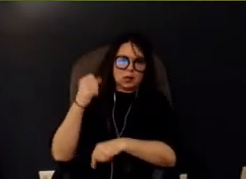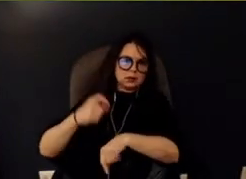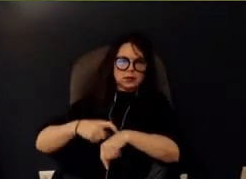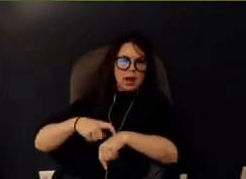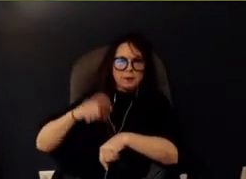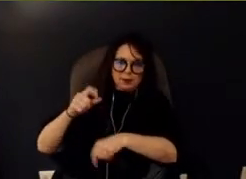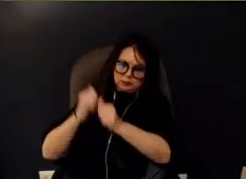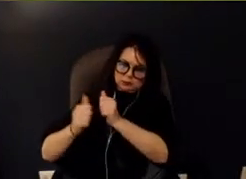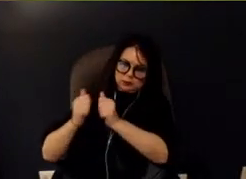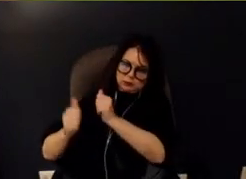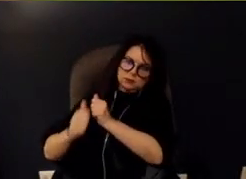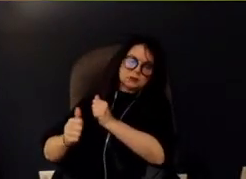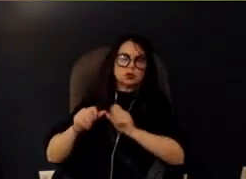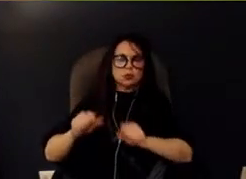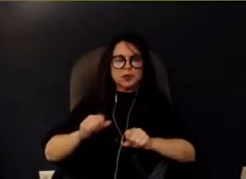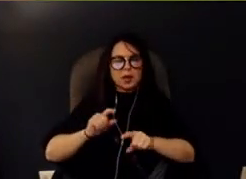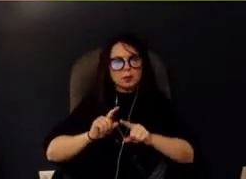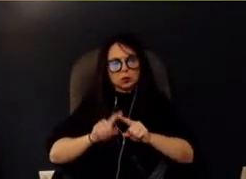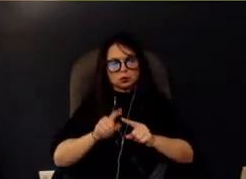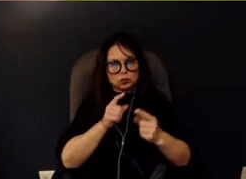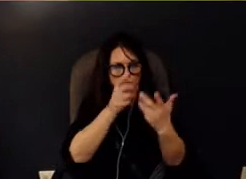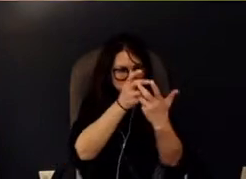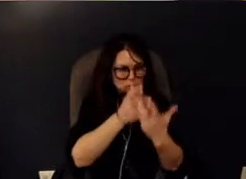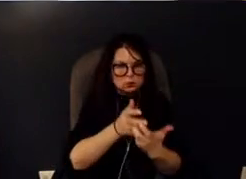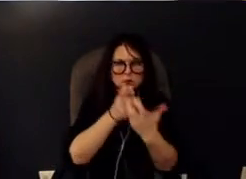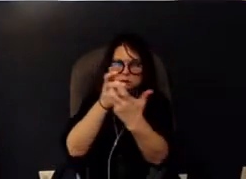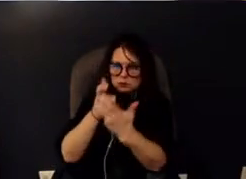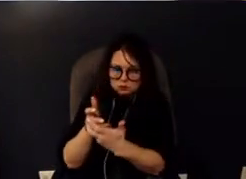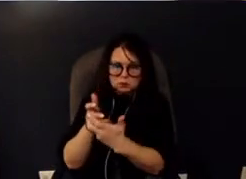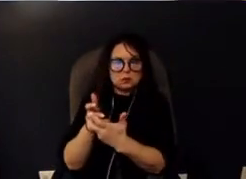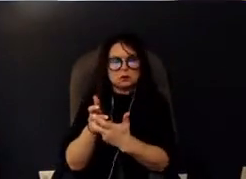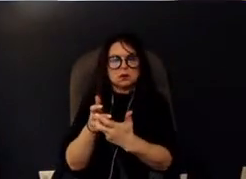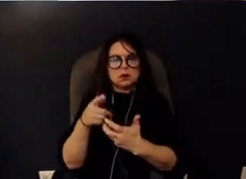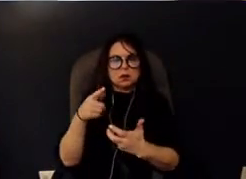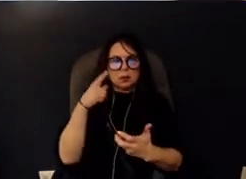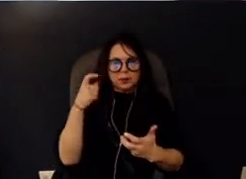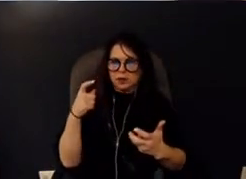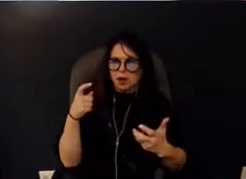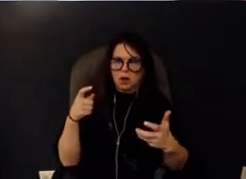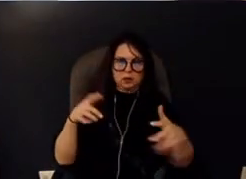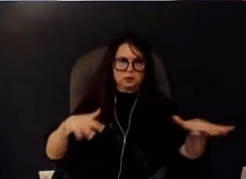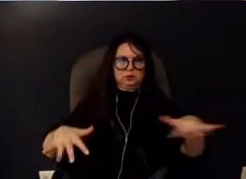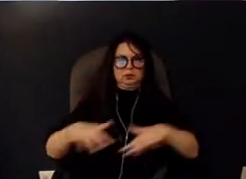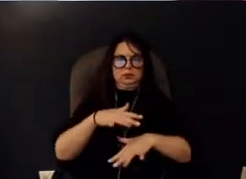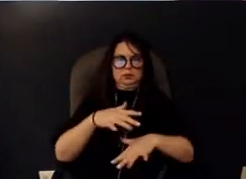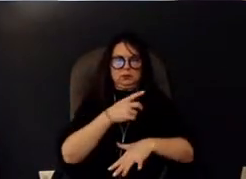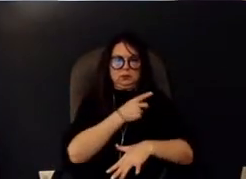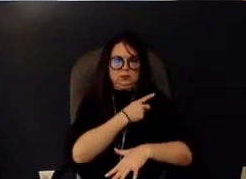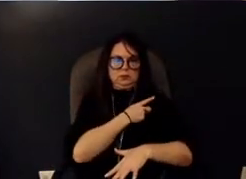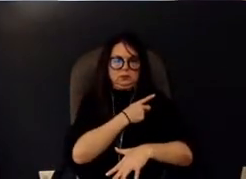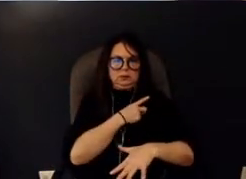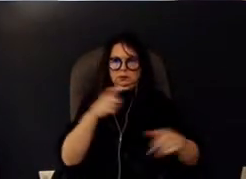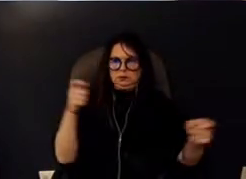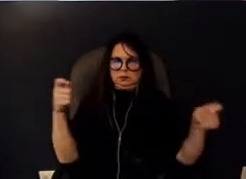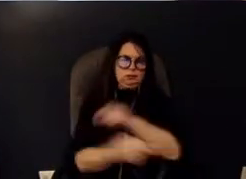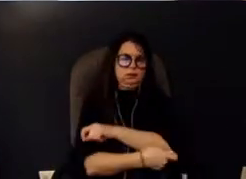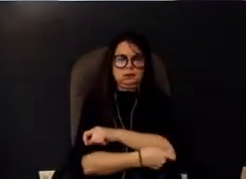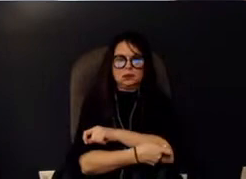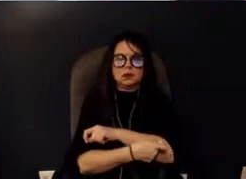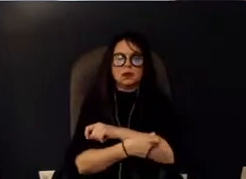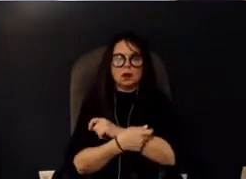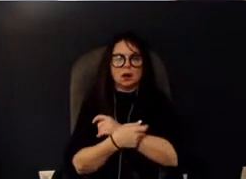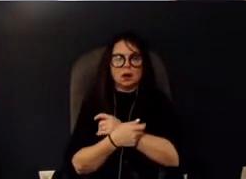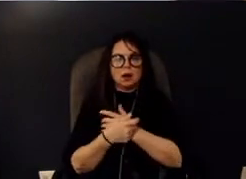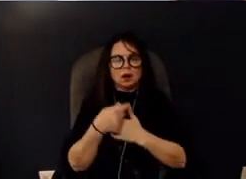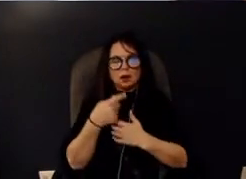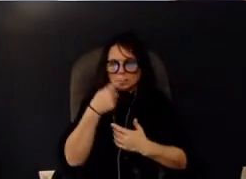the changing landscape that was created by, you know, the economic